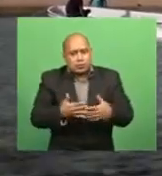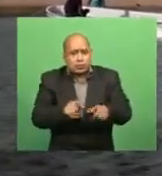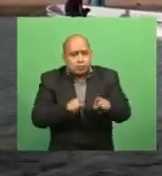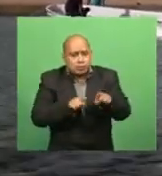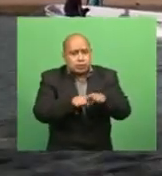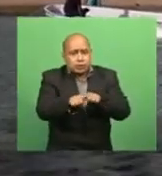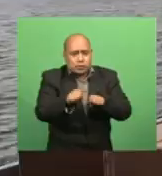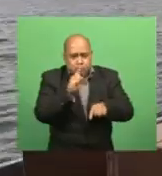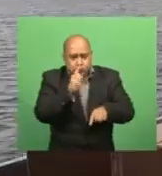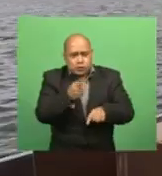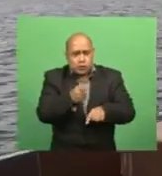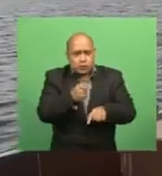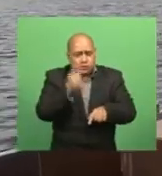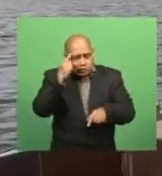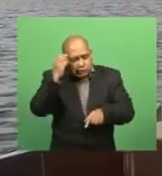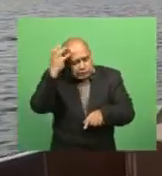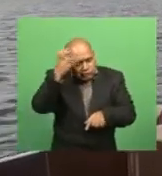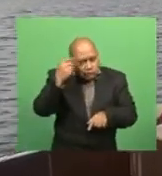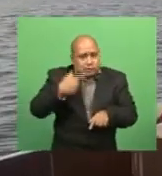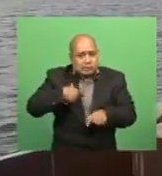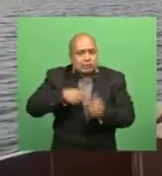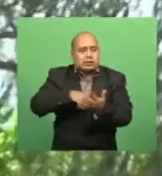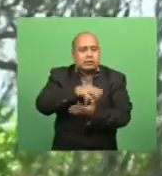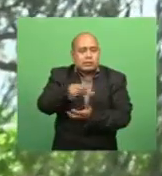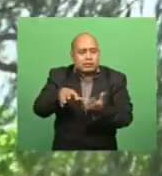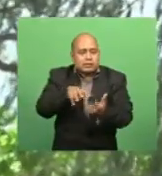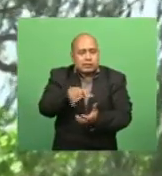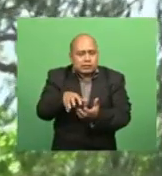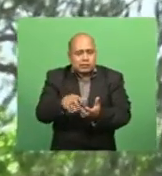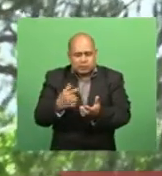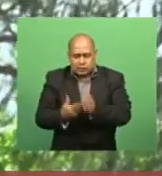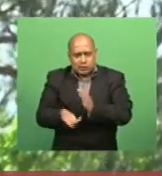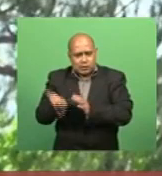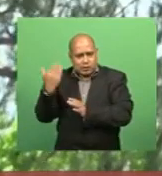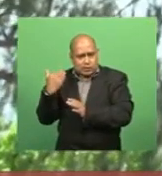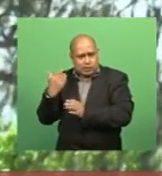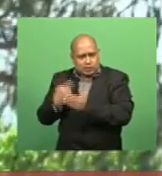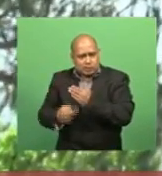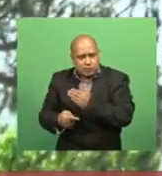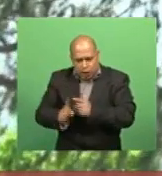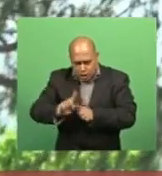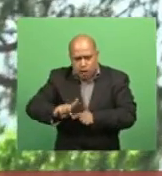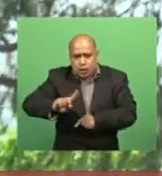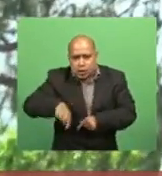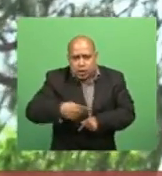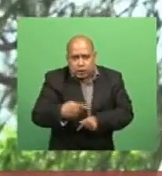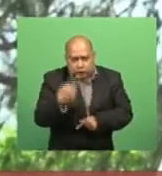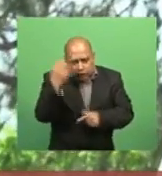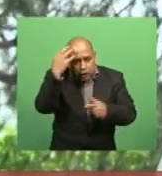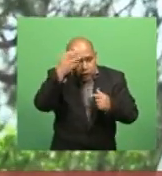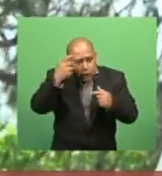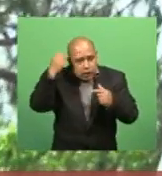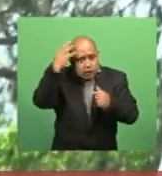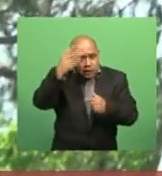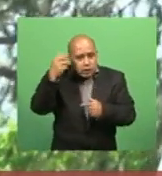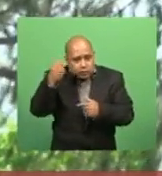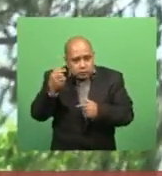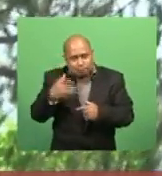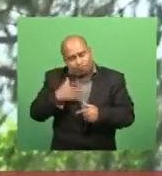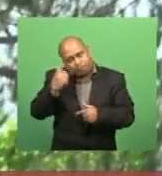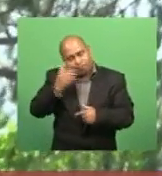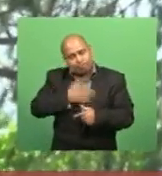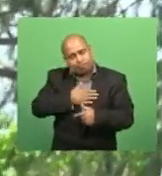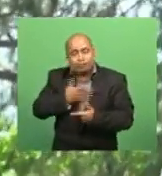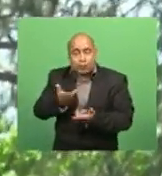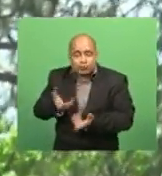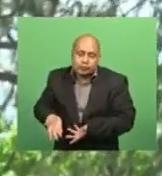left by TC Sarai in December last year. So far, the the assistance being given out. It's been something that the